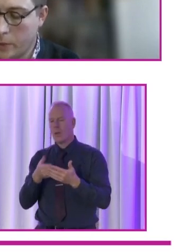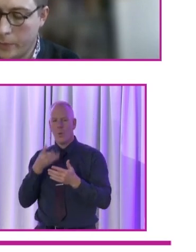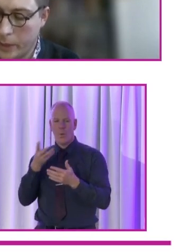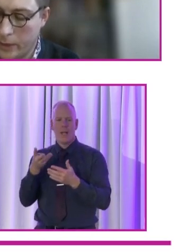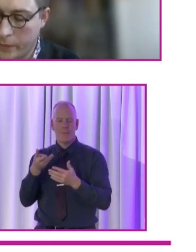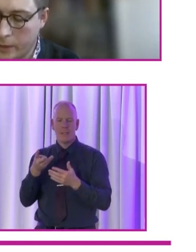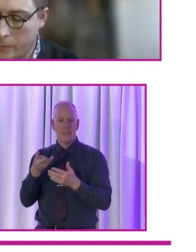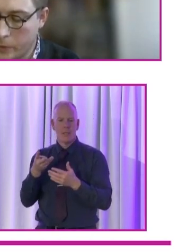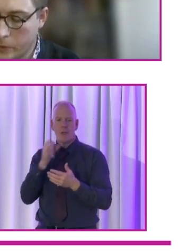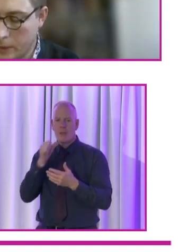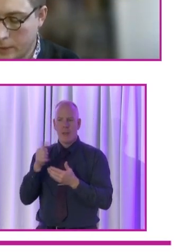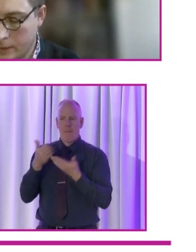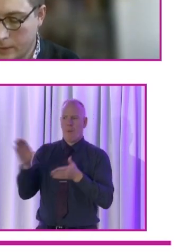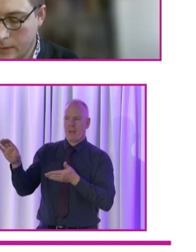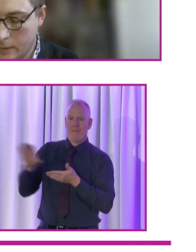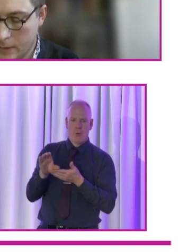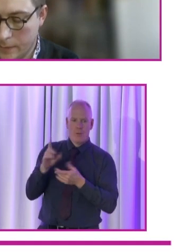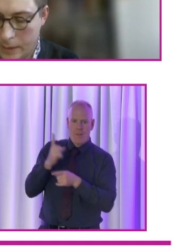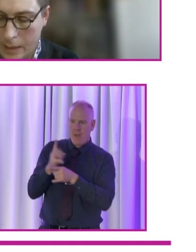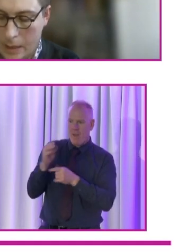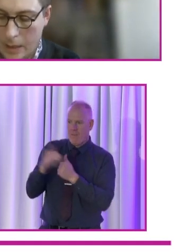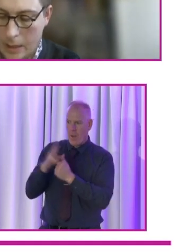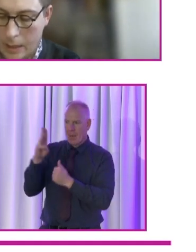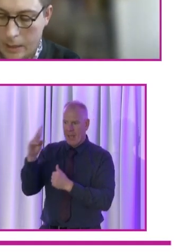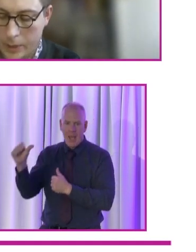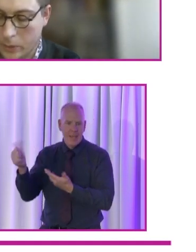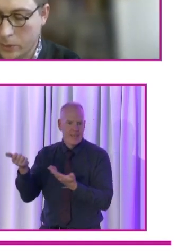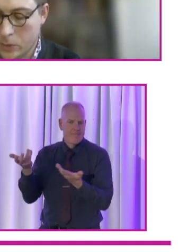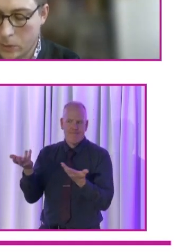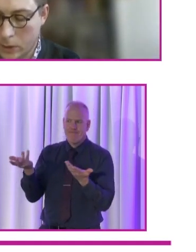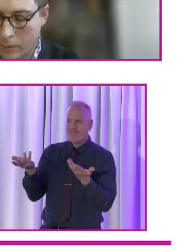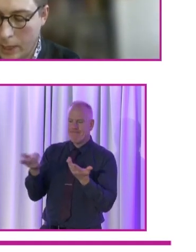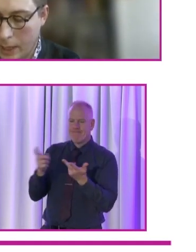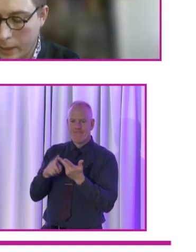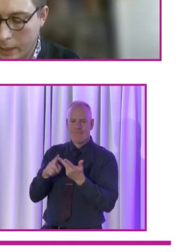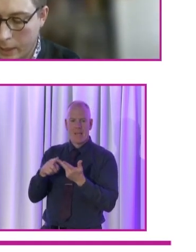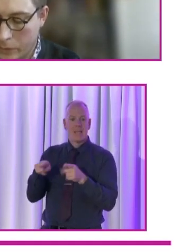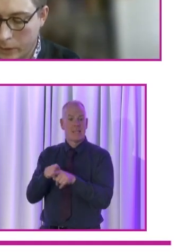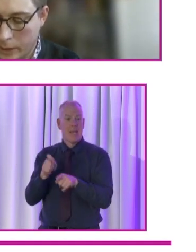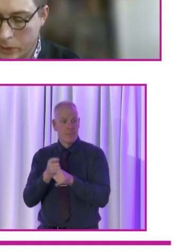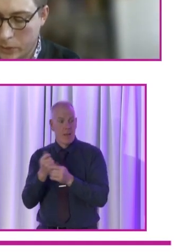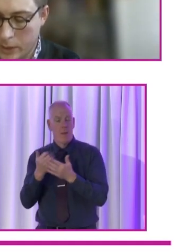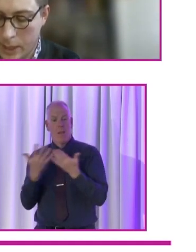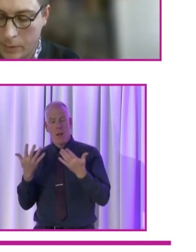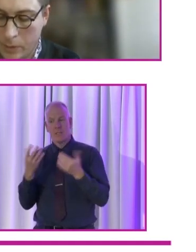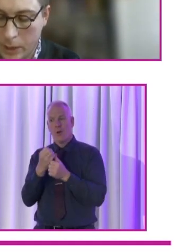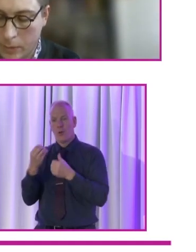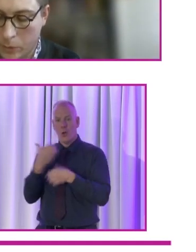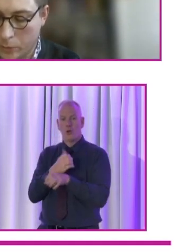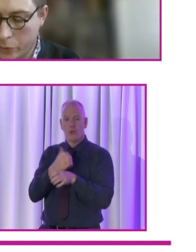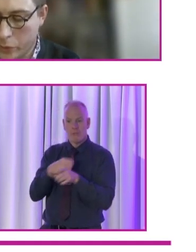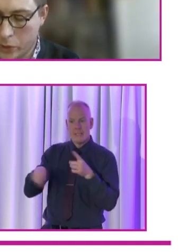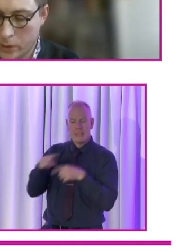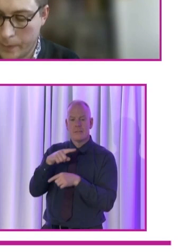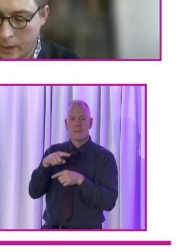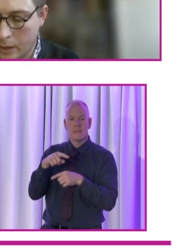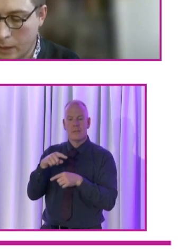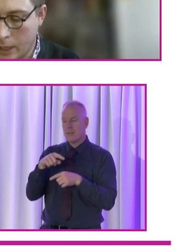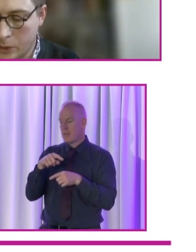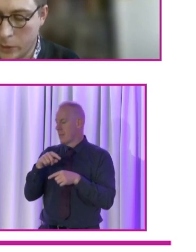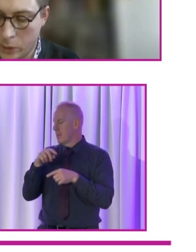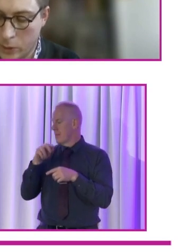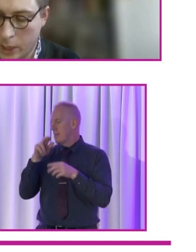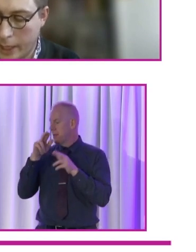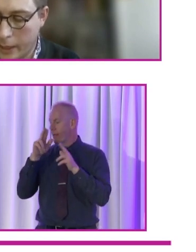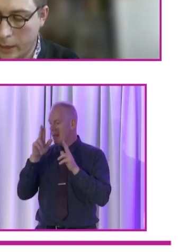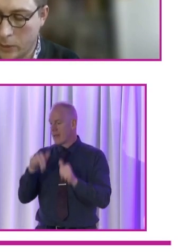there is no publicly funded personal assistance, but also not in many other countries, MEP Kimporopoulos